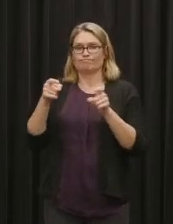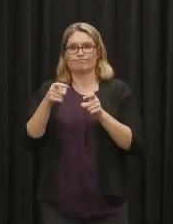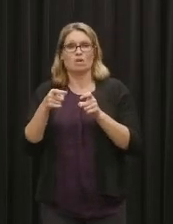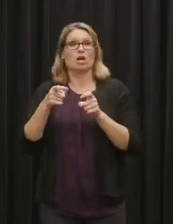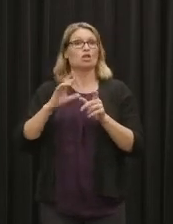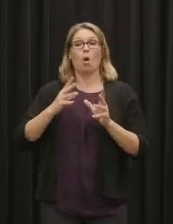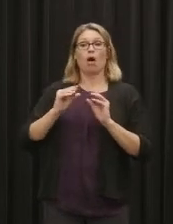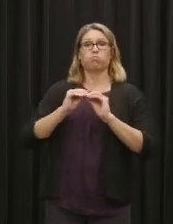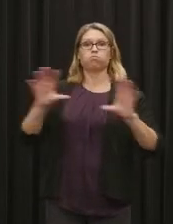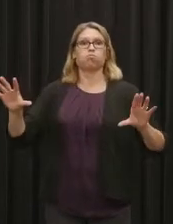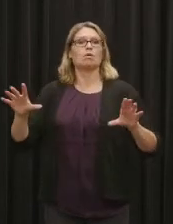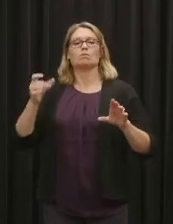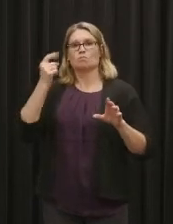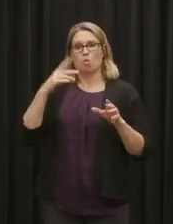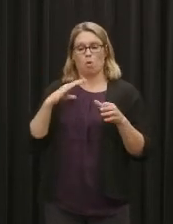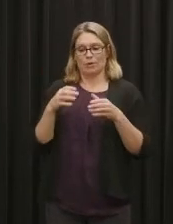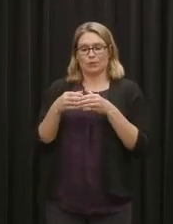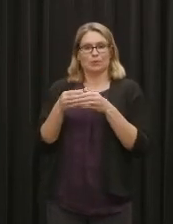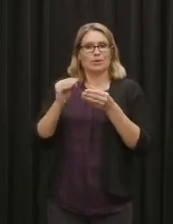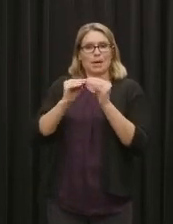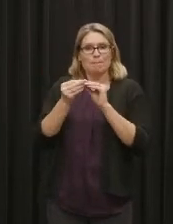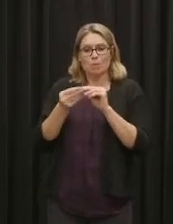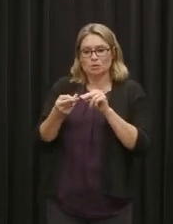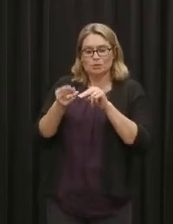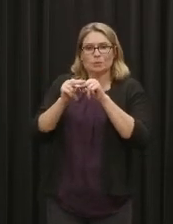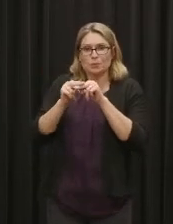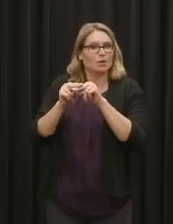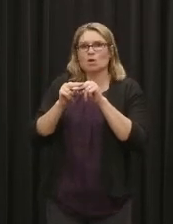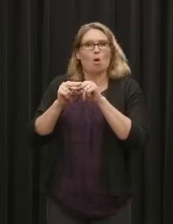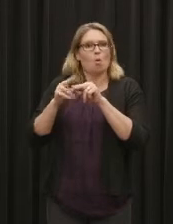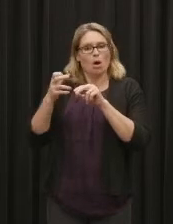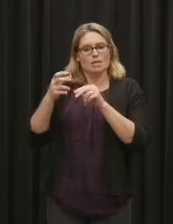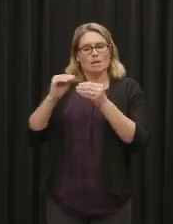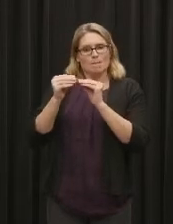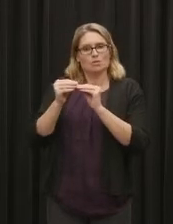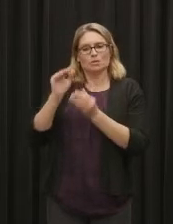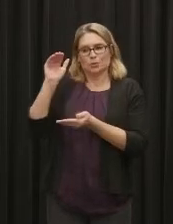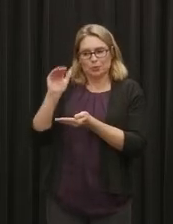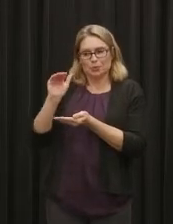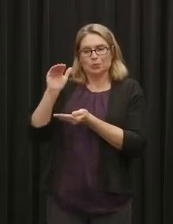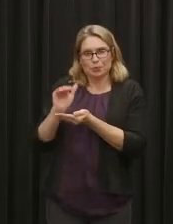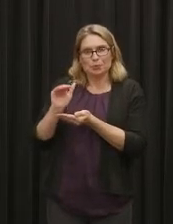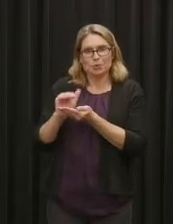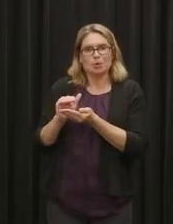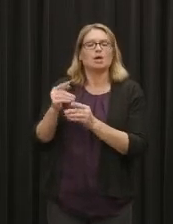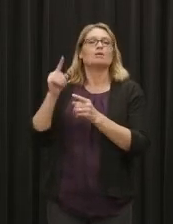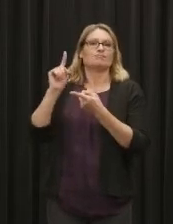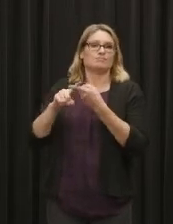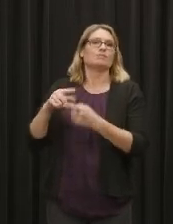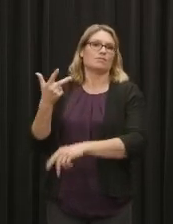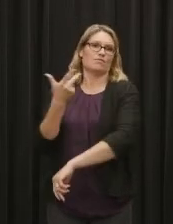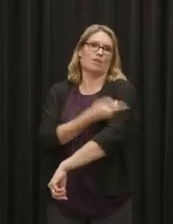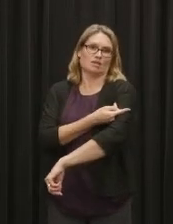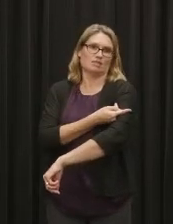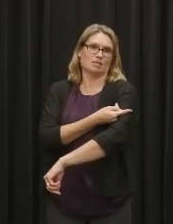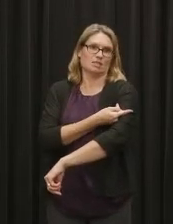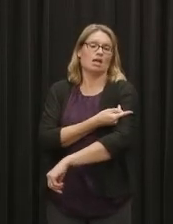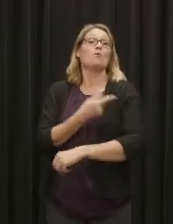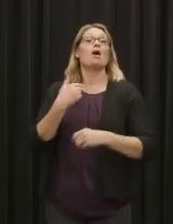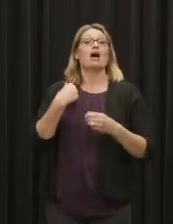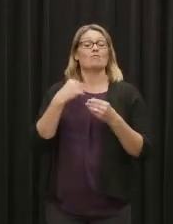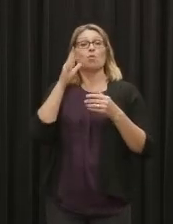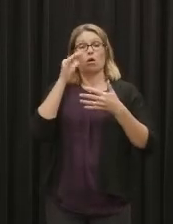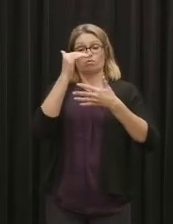keep outbreaks small, keeping them under control and contained while the vaccine rollout happens in our prioritized